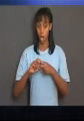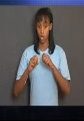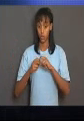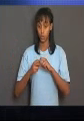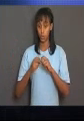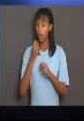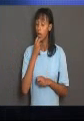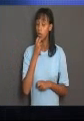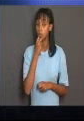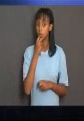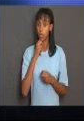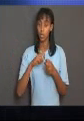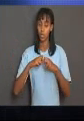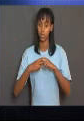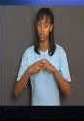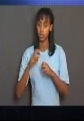Hydroelectric accounts for